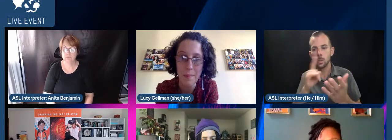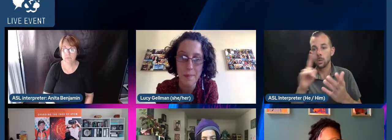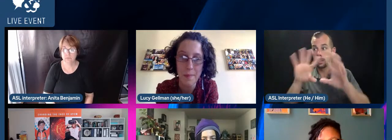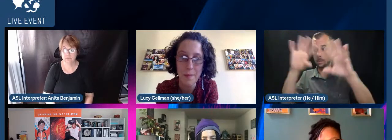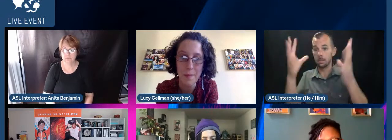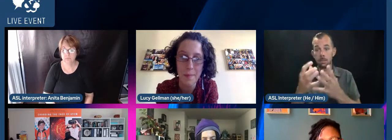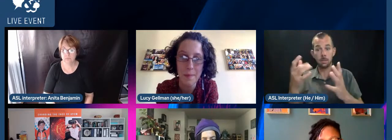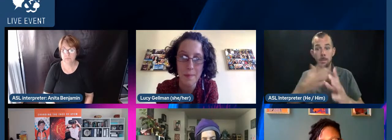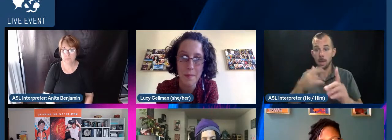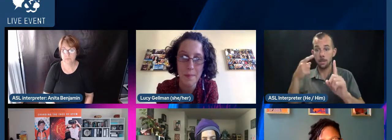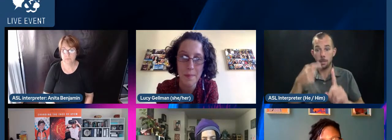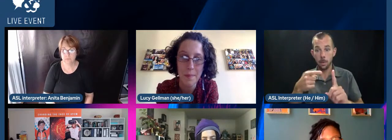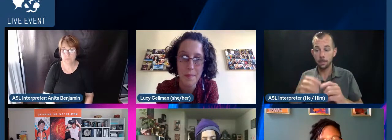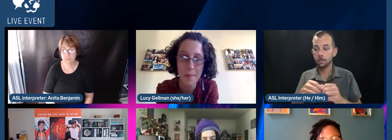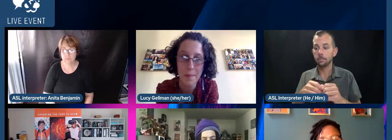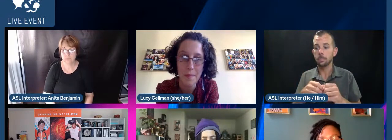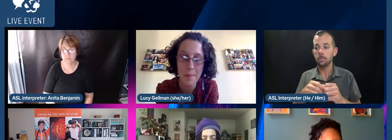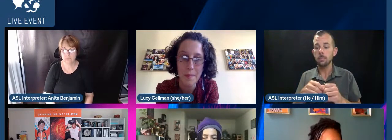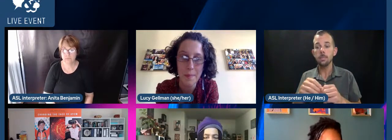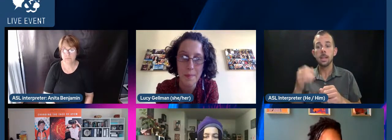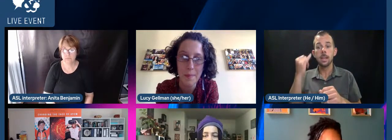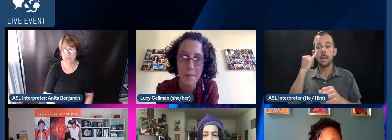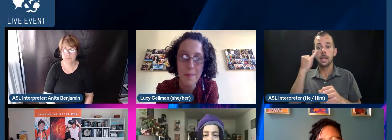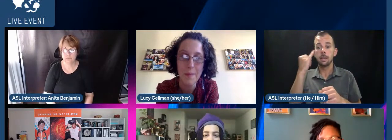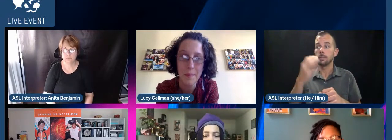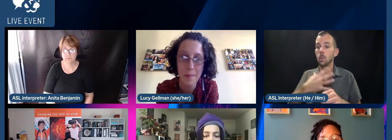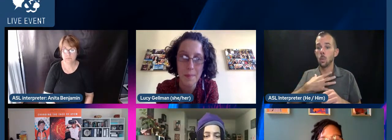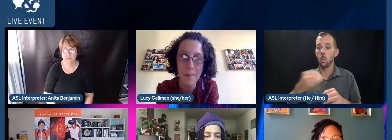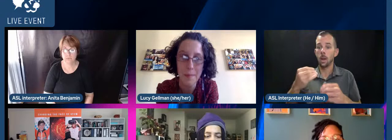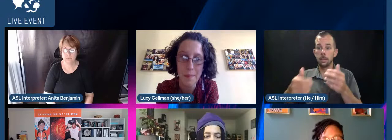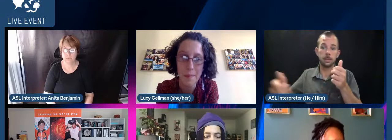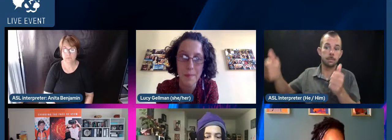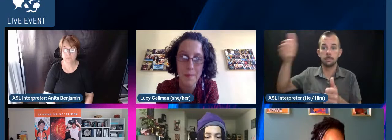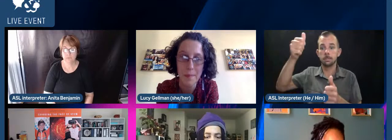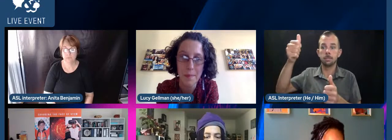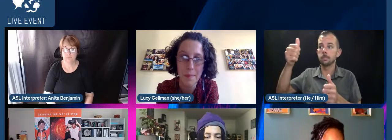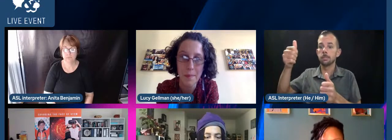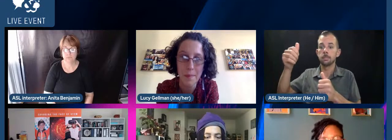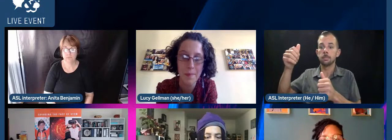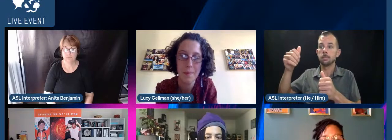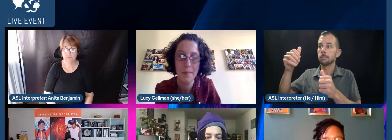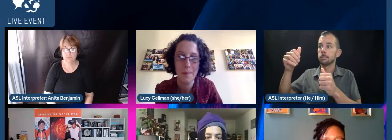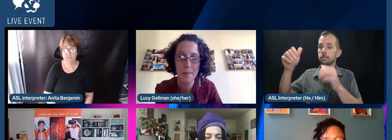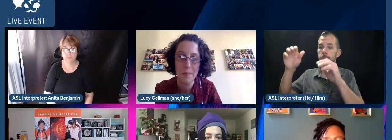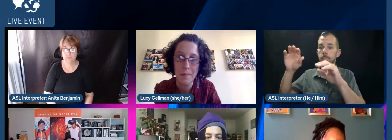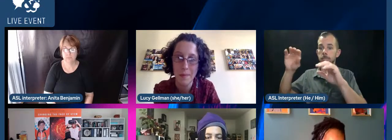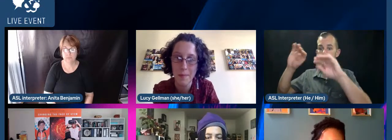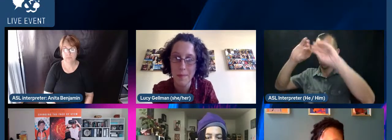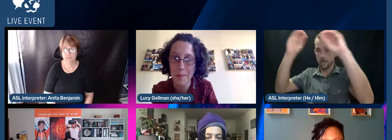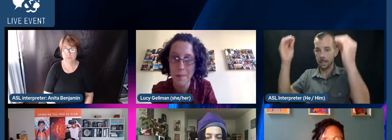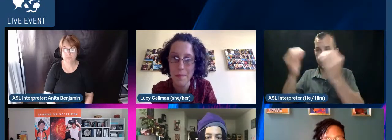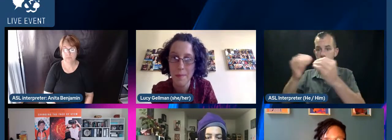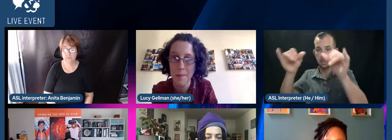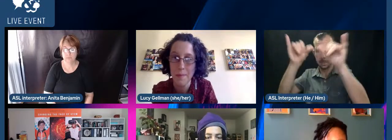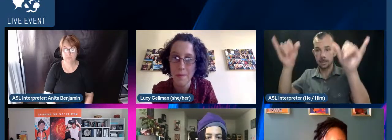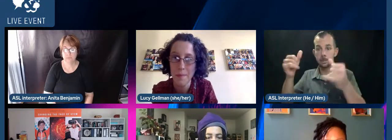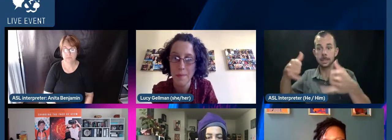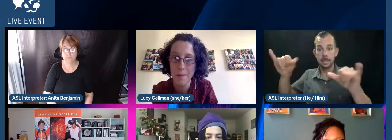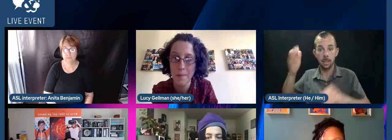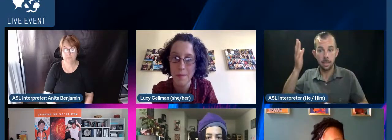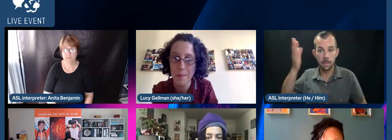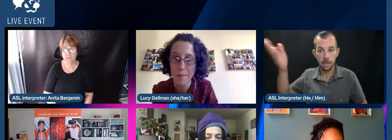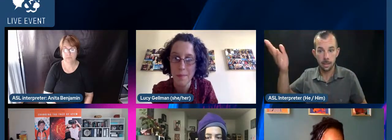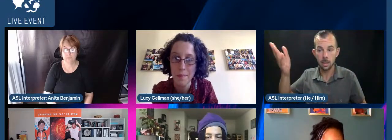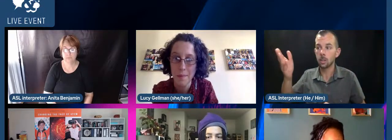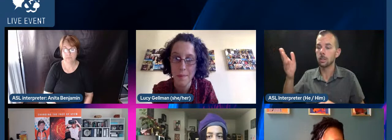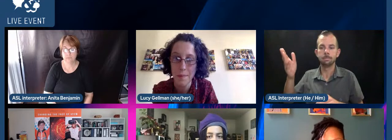white supremacist state that enslaved us is here, it is not in their best interest to dismantle ableism. It's not in their best interest to